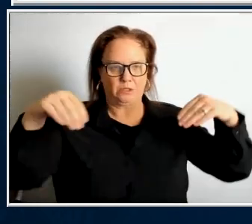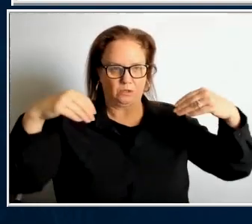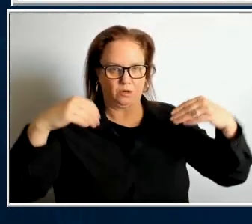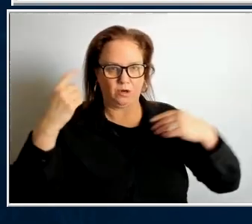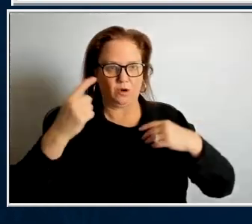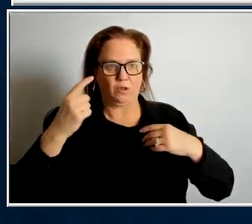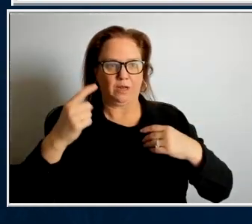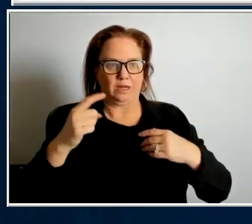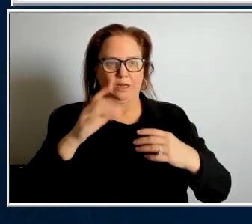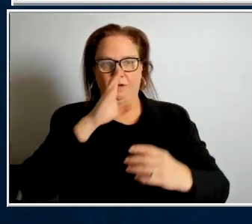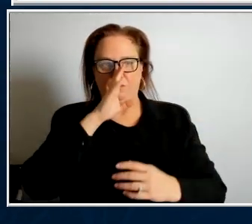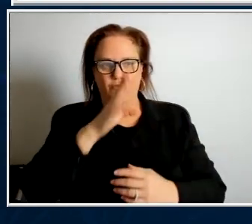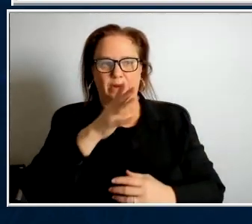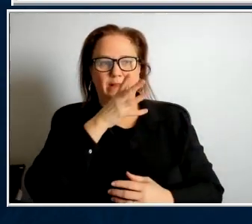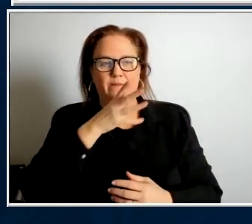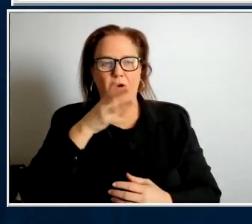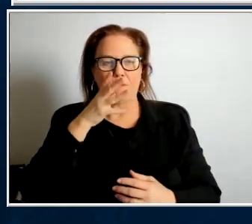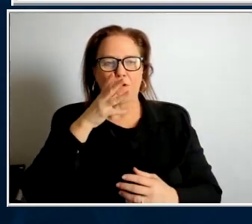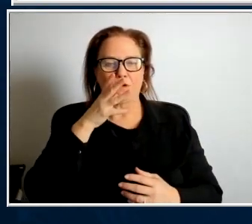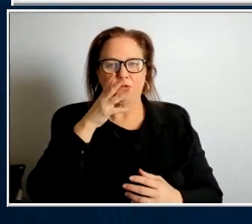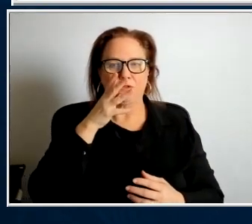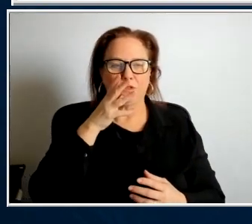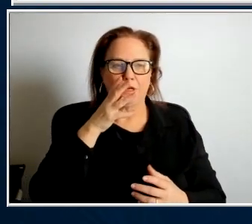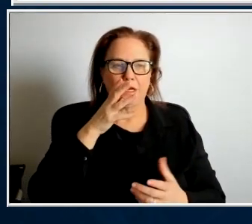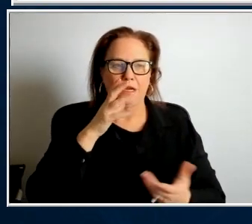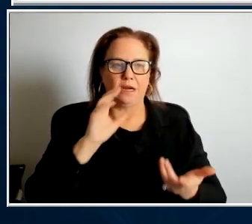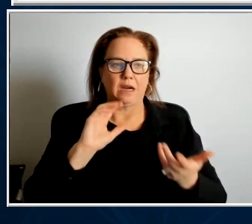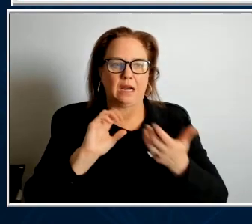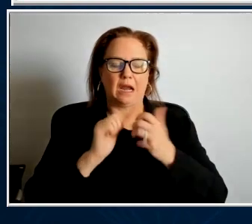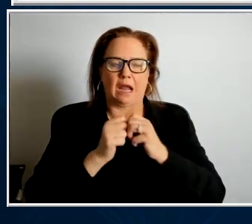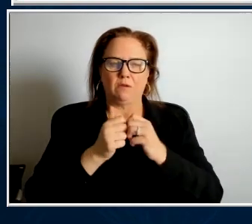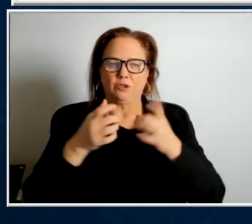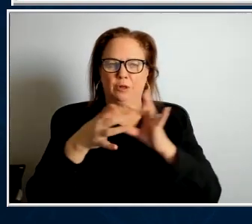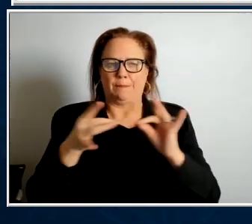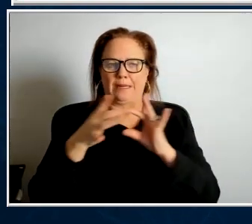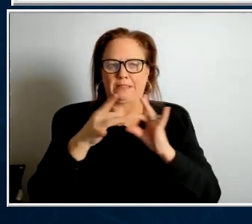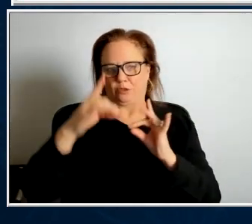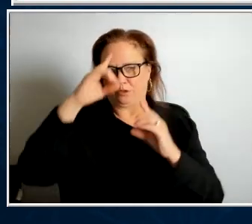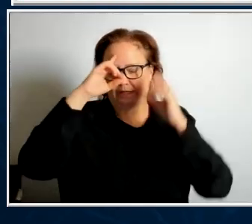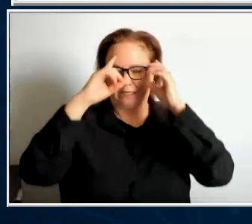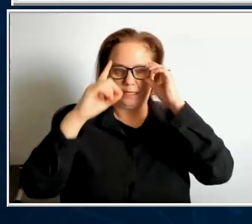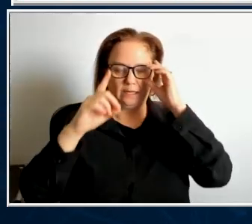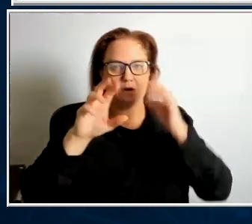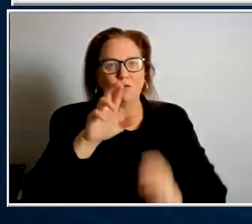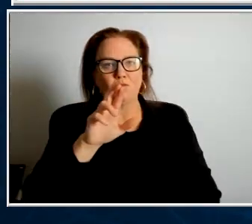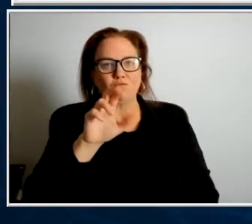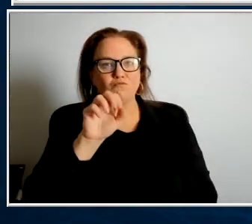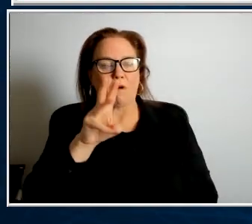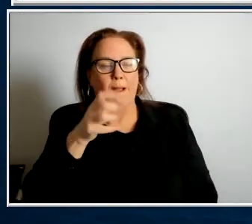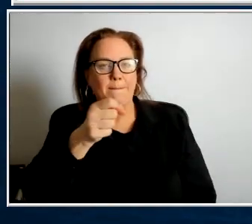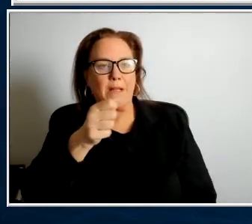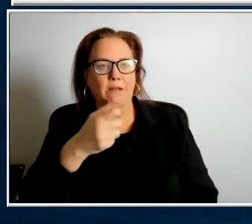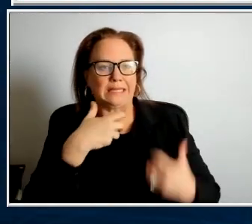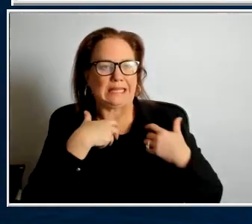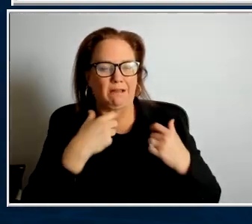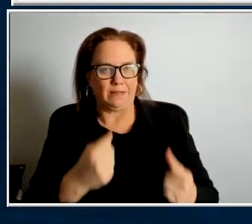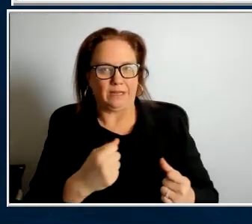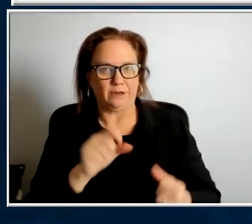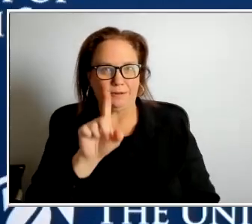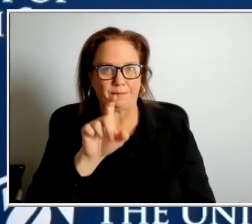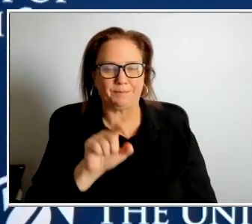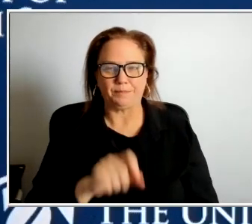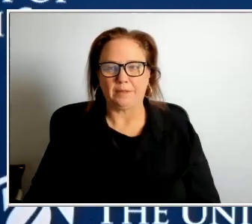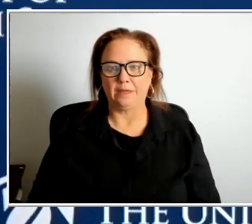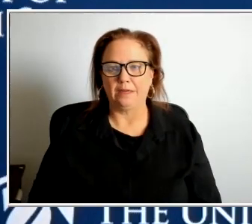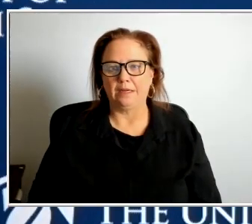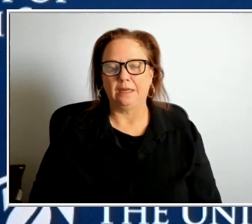that directly from farmers. So, Huck, what is your message to people who think that raw milk is healthier? Is it? Yeah, I don't think